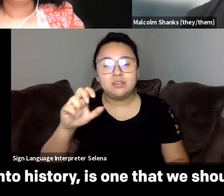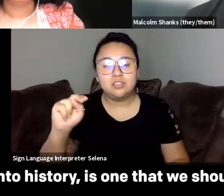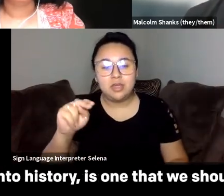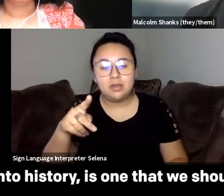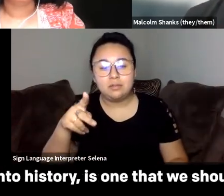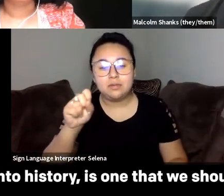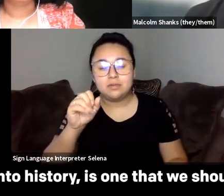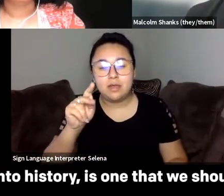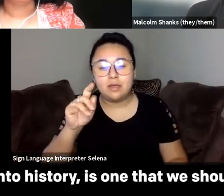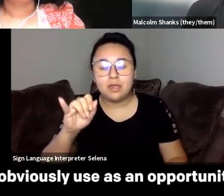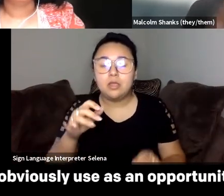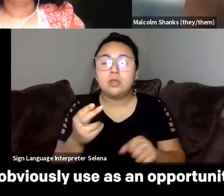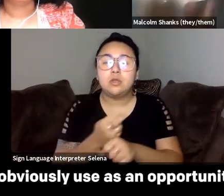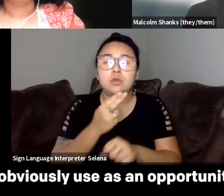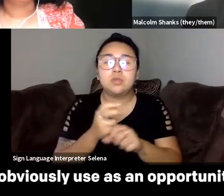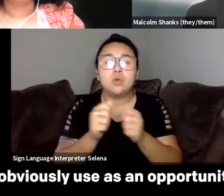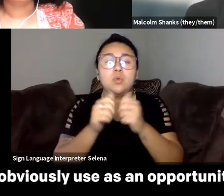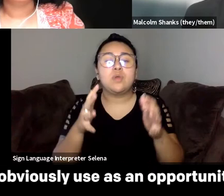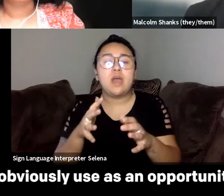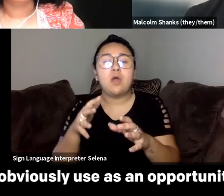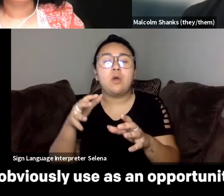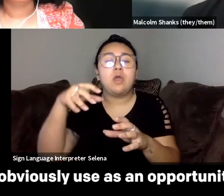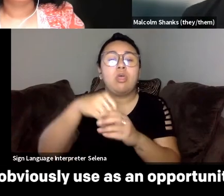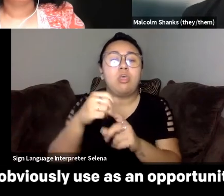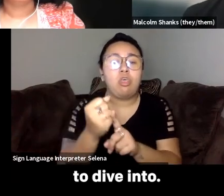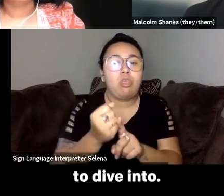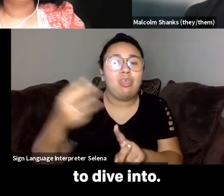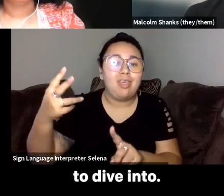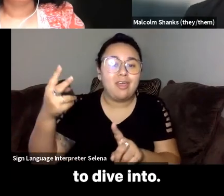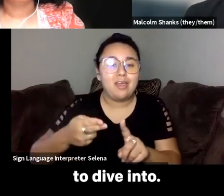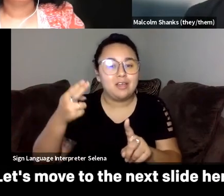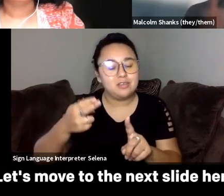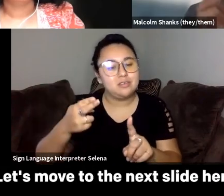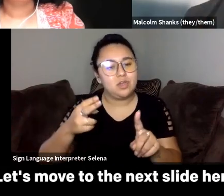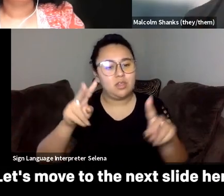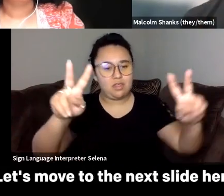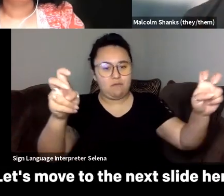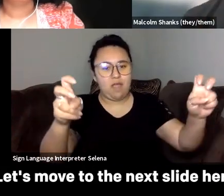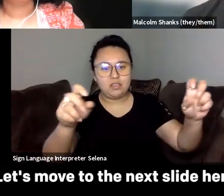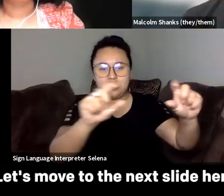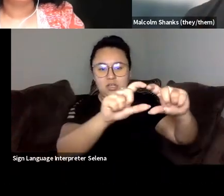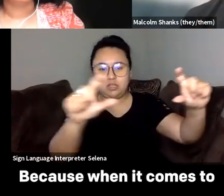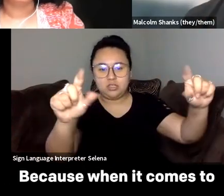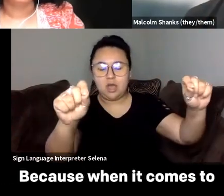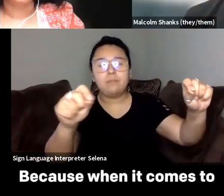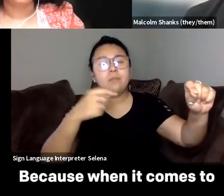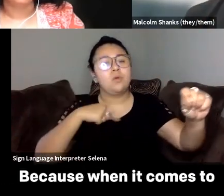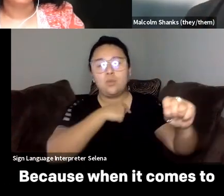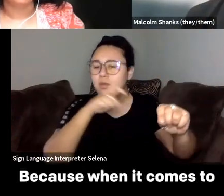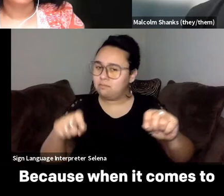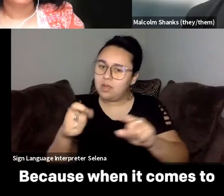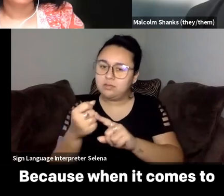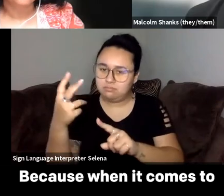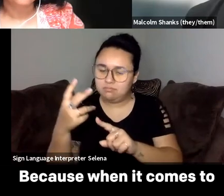into history is one that we should obviously use as an opportunity to dive into. Let's move to the next slide here. Because when